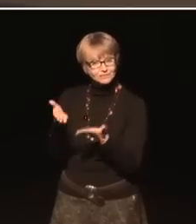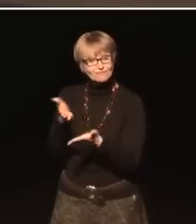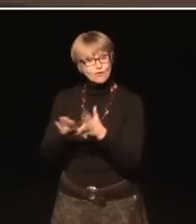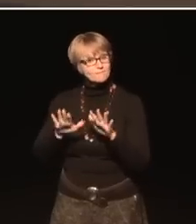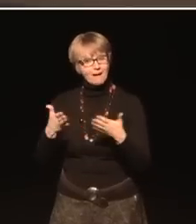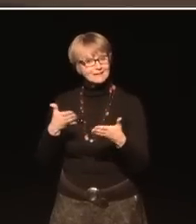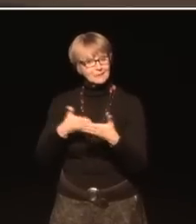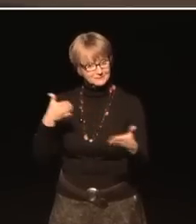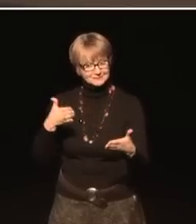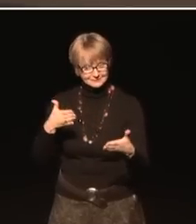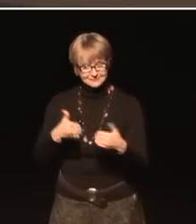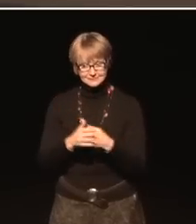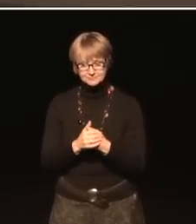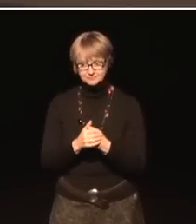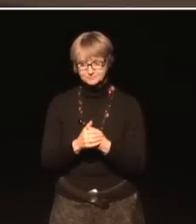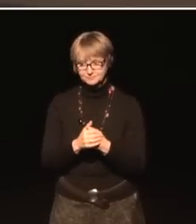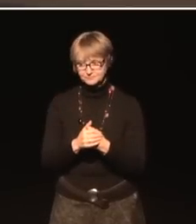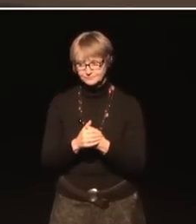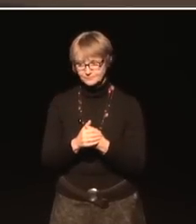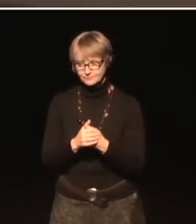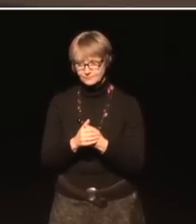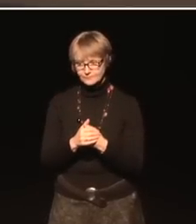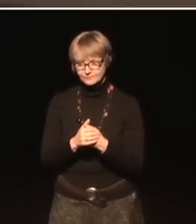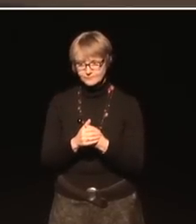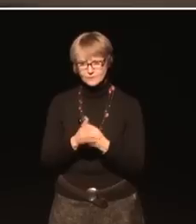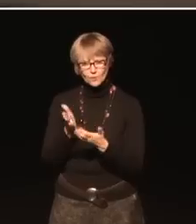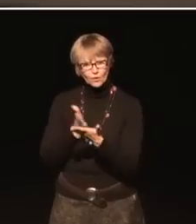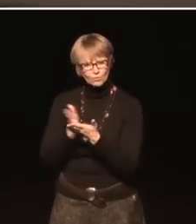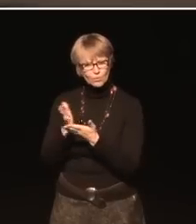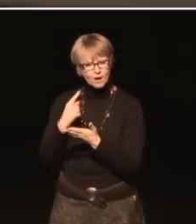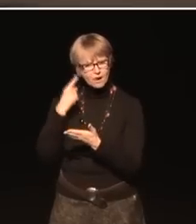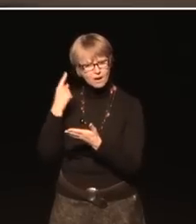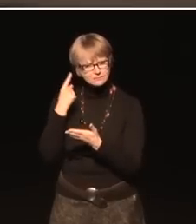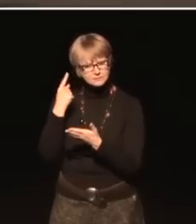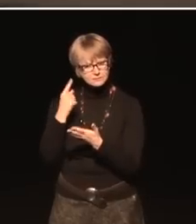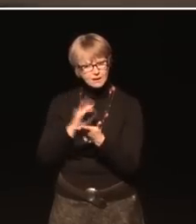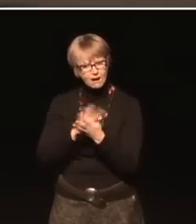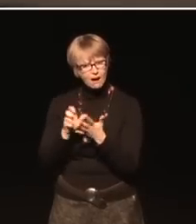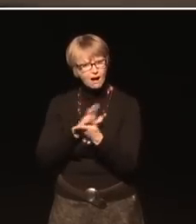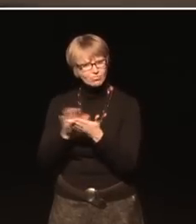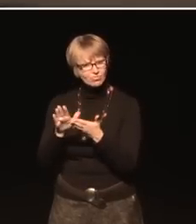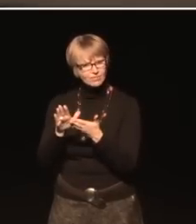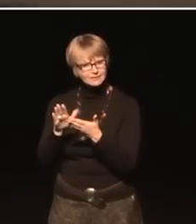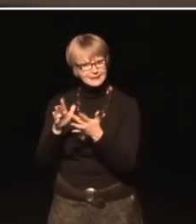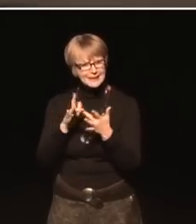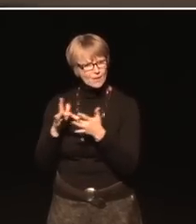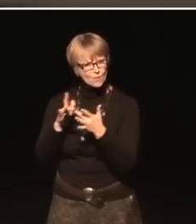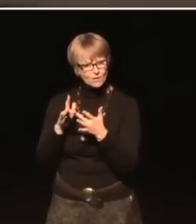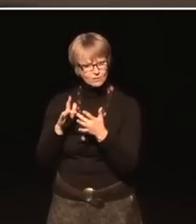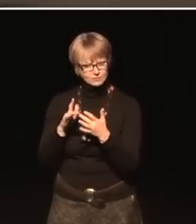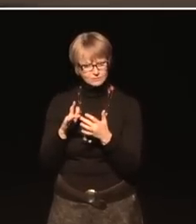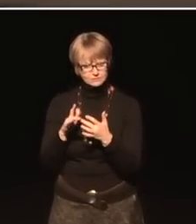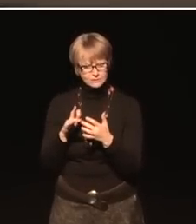Vicky and Kimiko, through the London Hub network, which was part of Sustained Theatre.